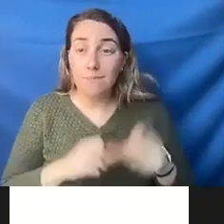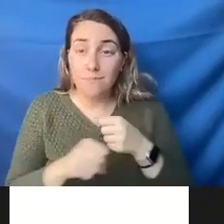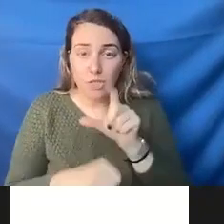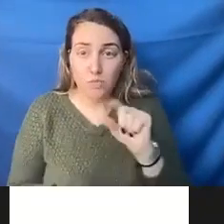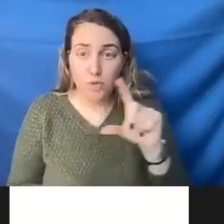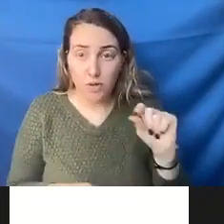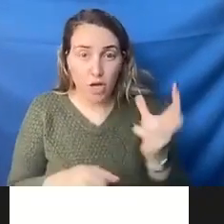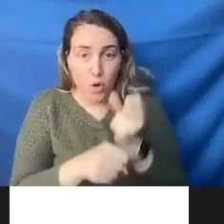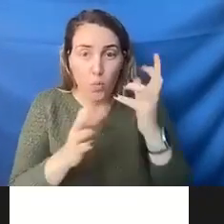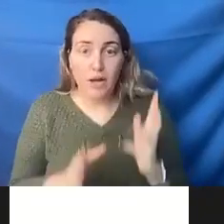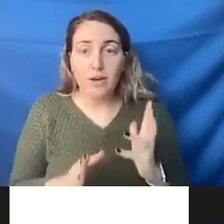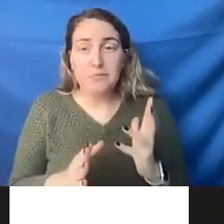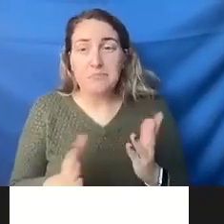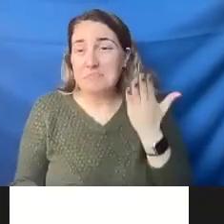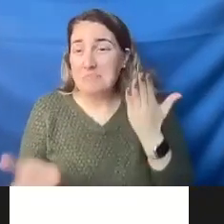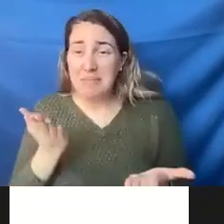be known on election night.